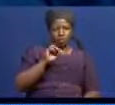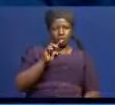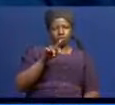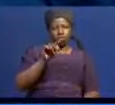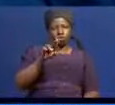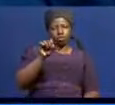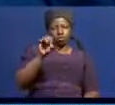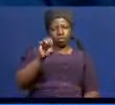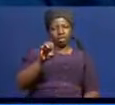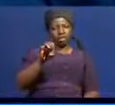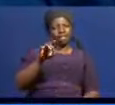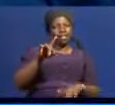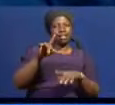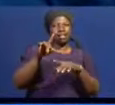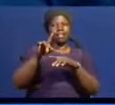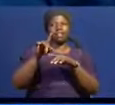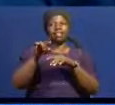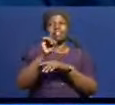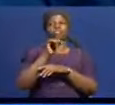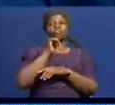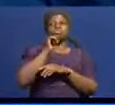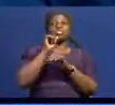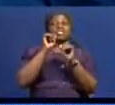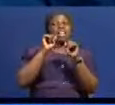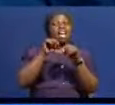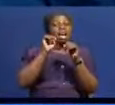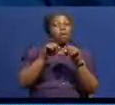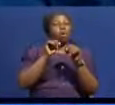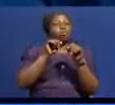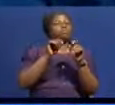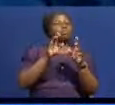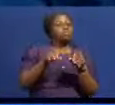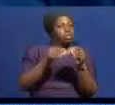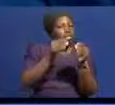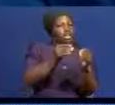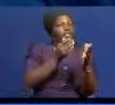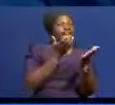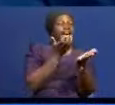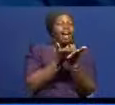not substantiate the allegations.